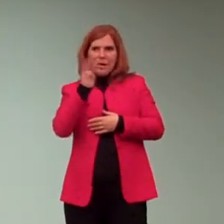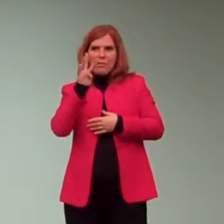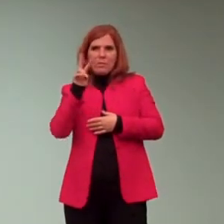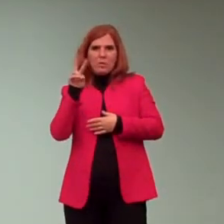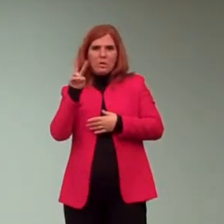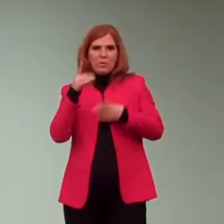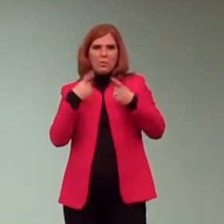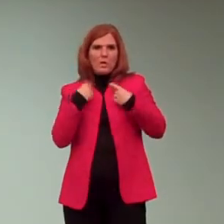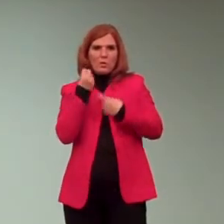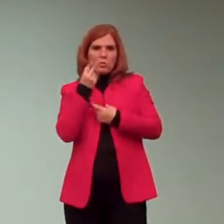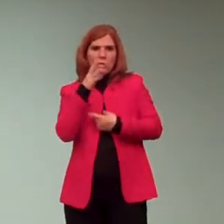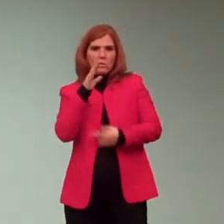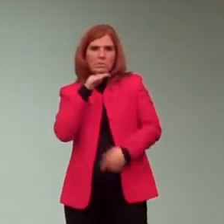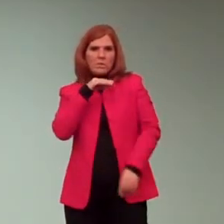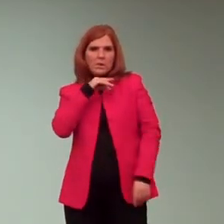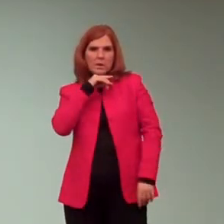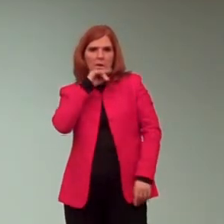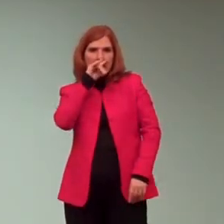12 pregnancies?